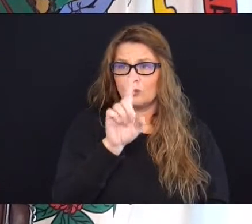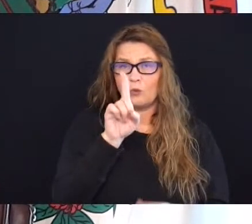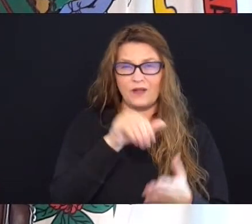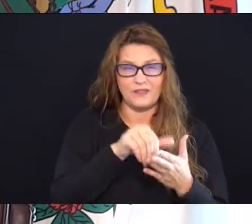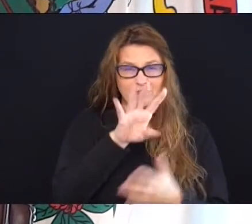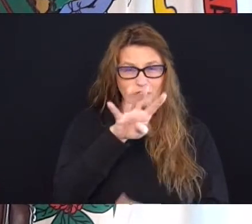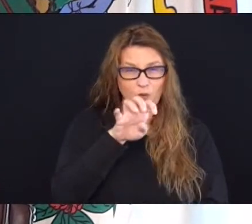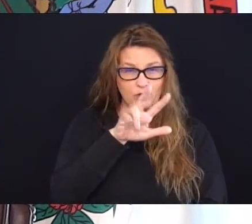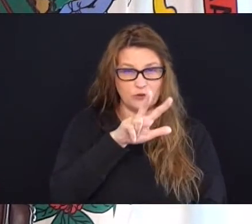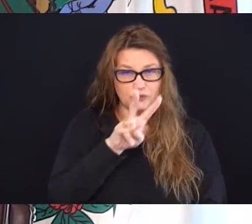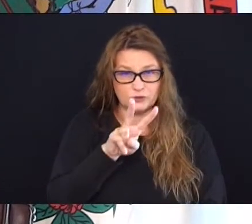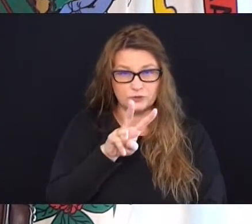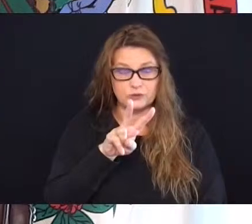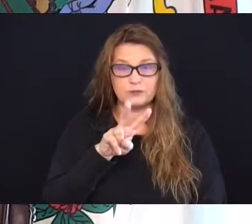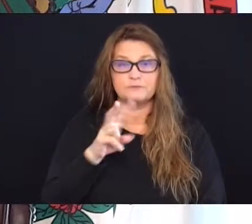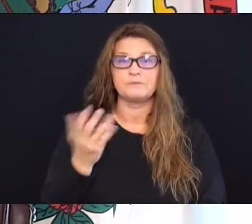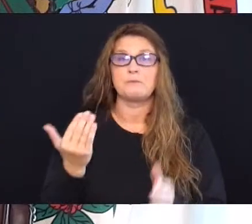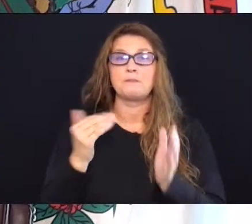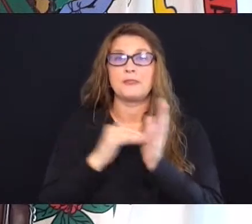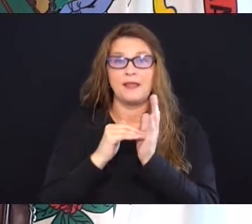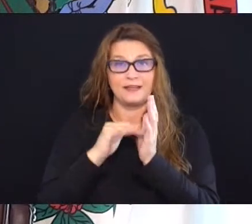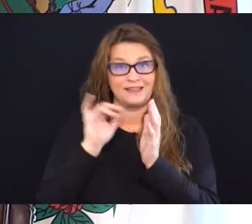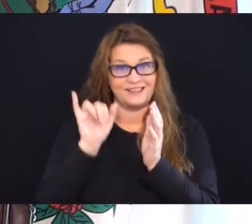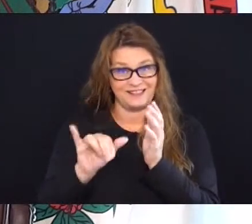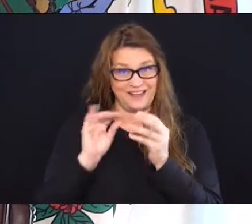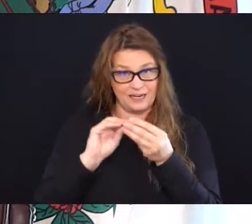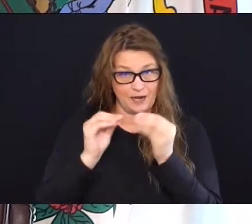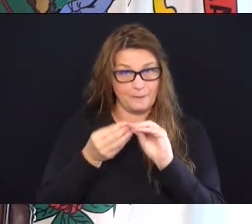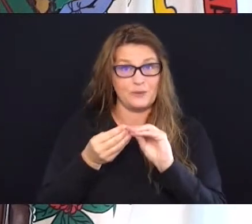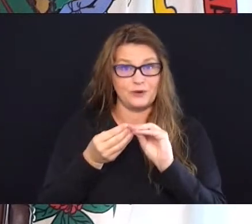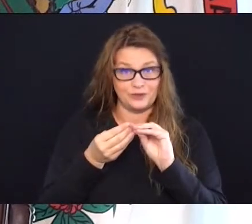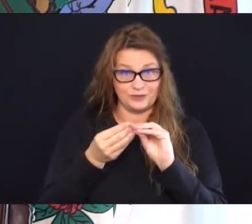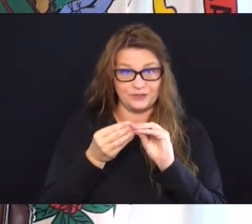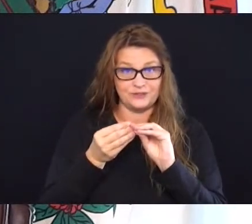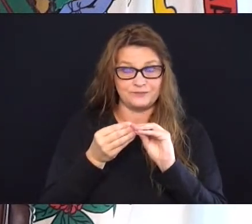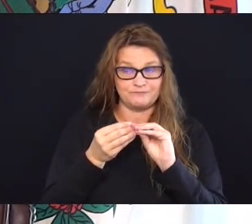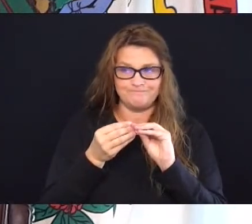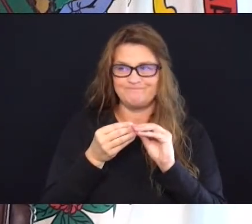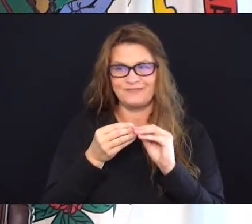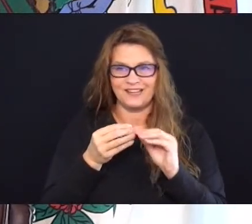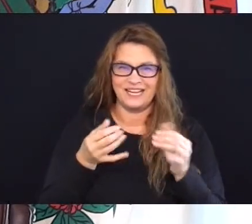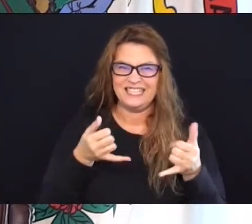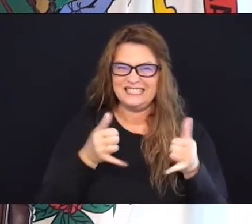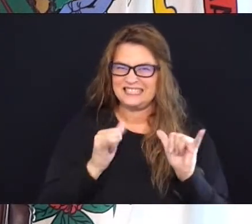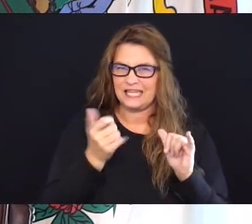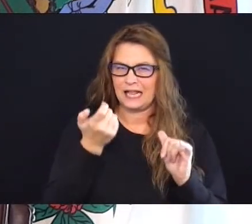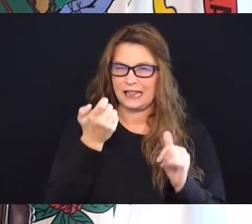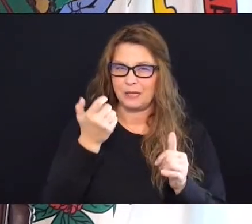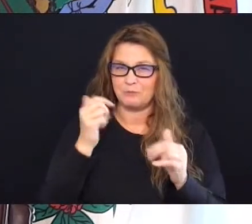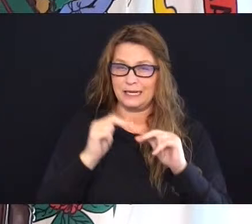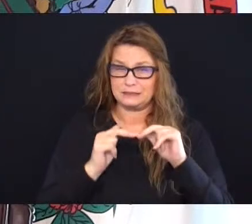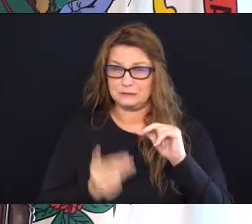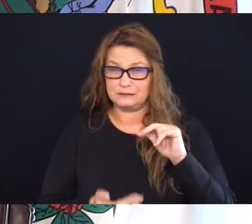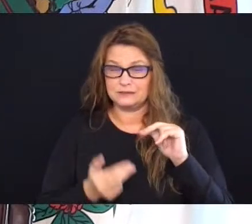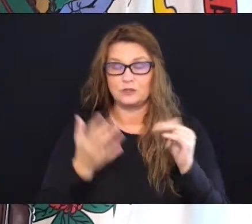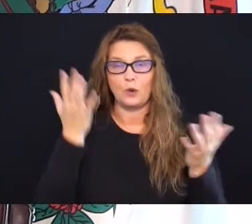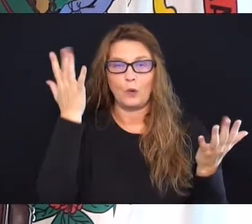1,432. Again, these continue to be the first days under